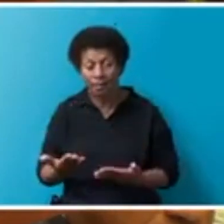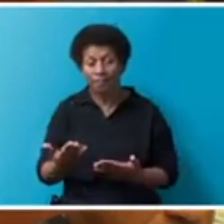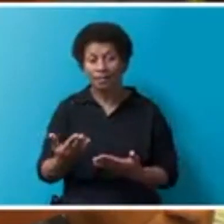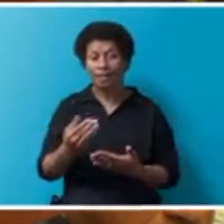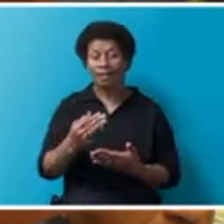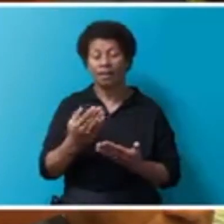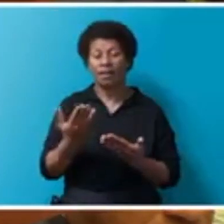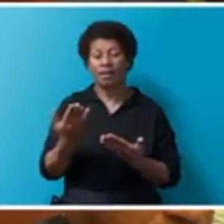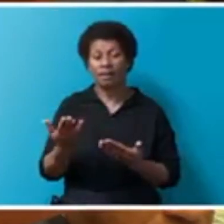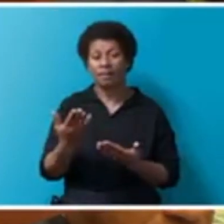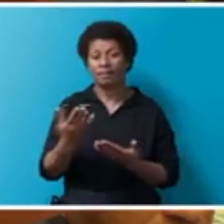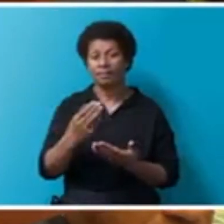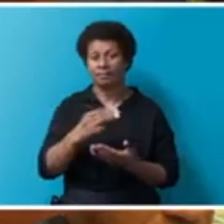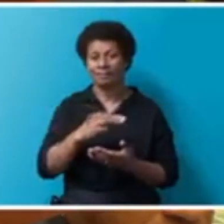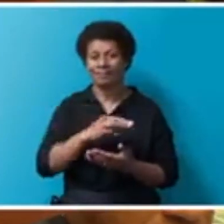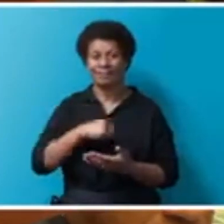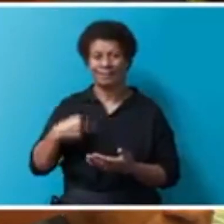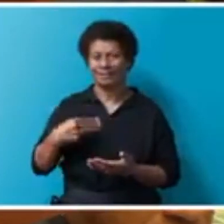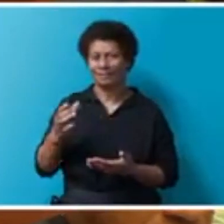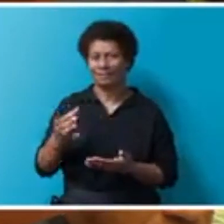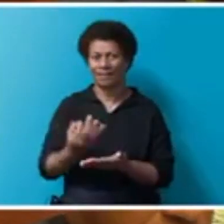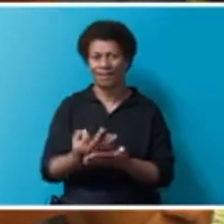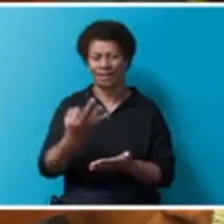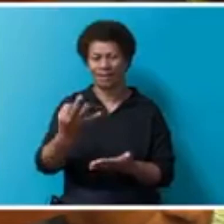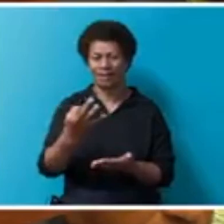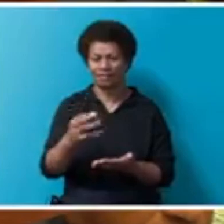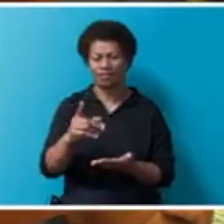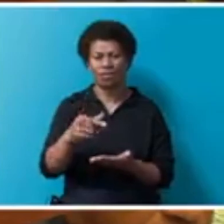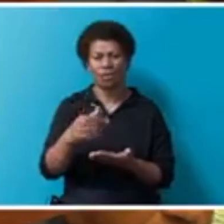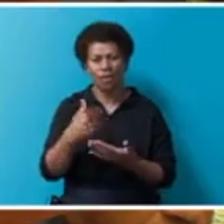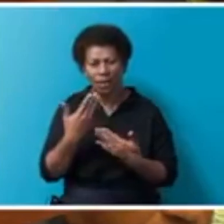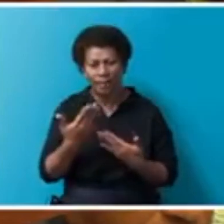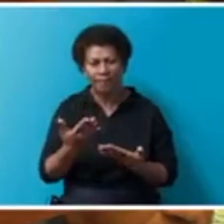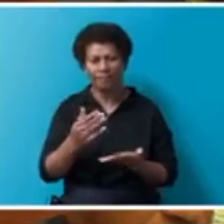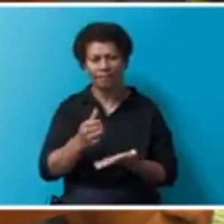our request to strengthen our service delivery on the ground.